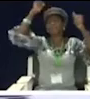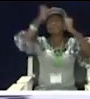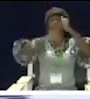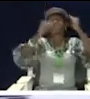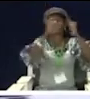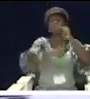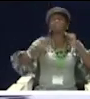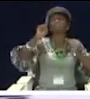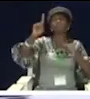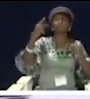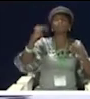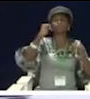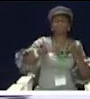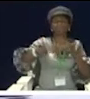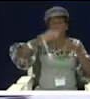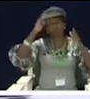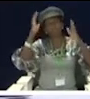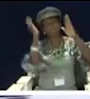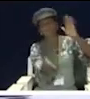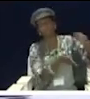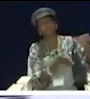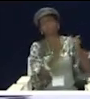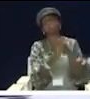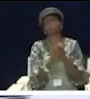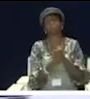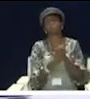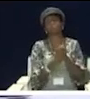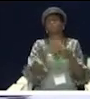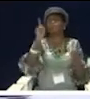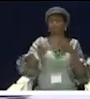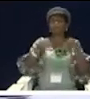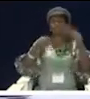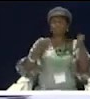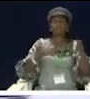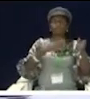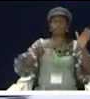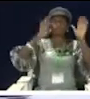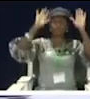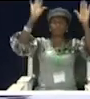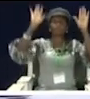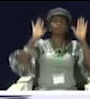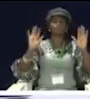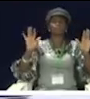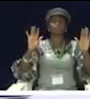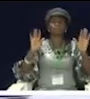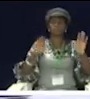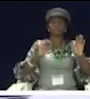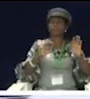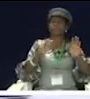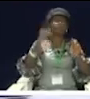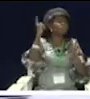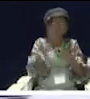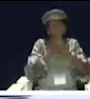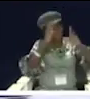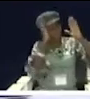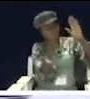everyone you need to bypass to give me my miracle, just bypass them, bypass